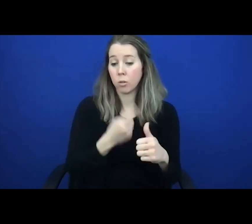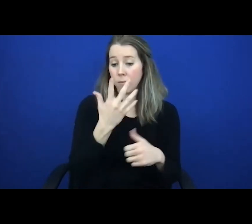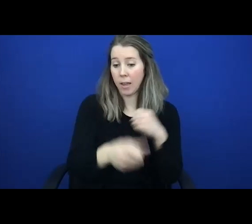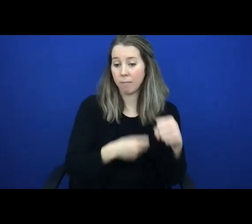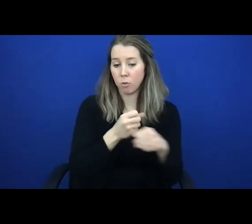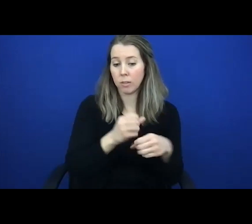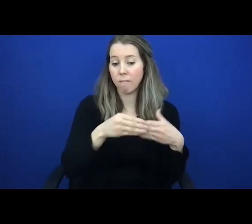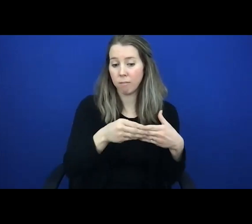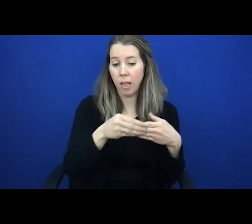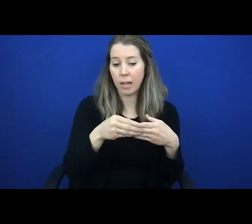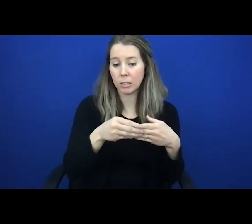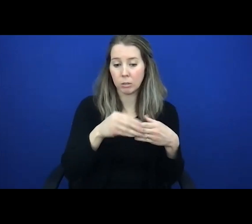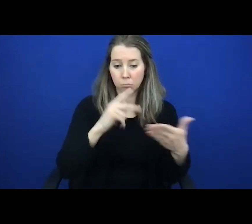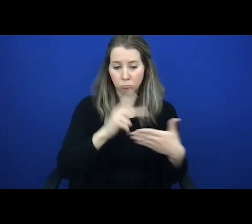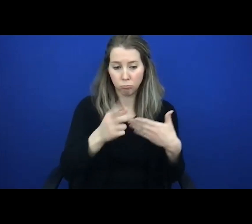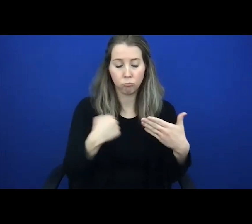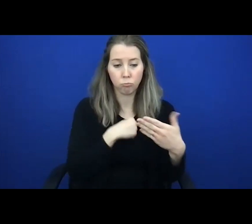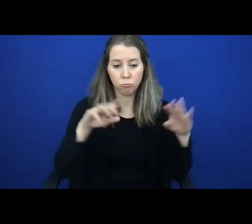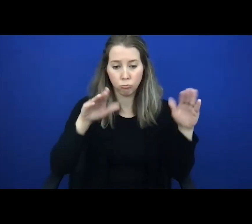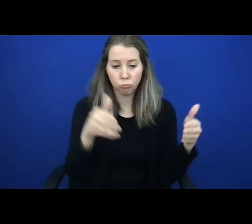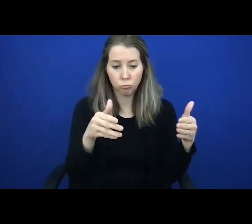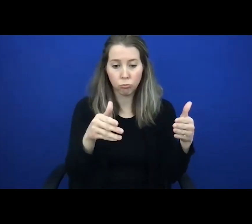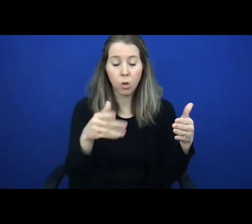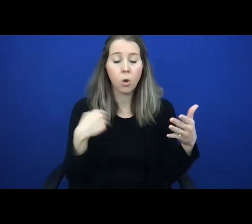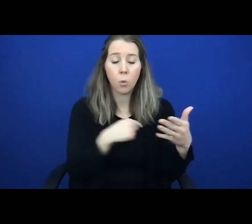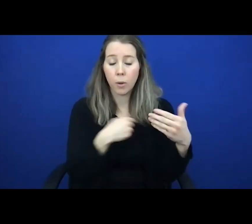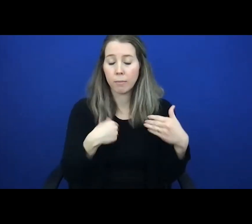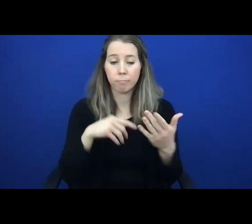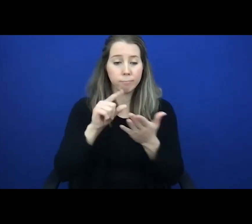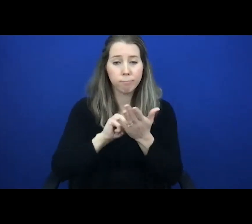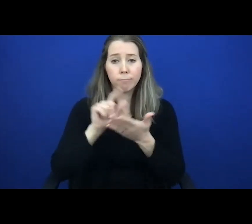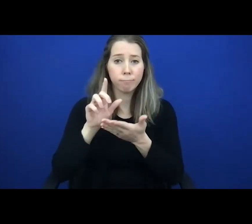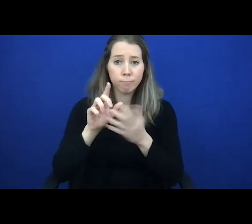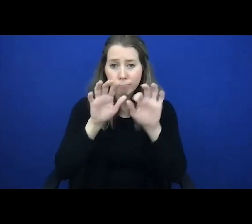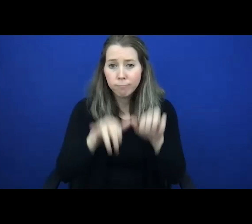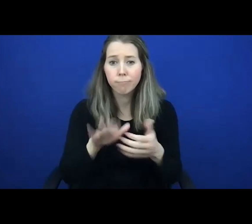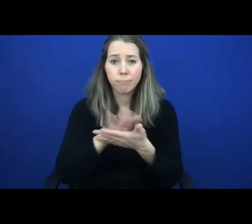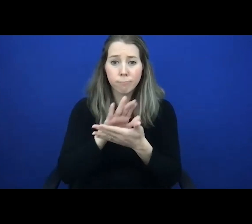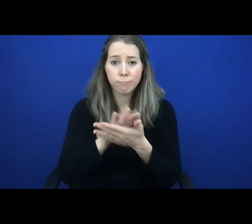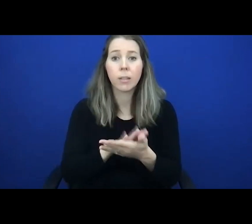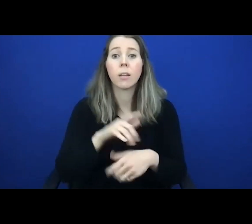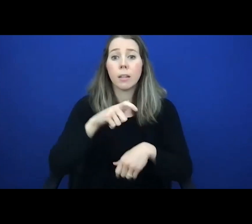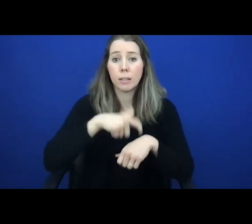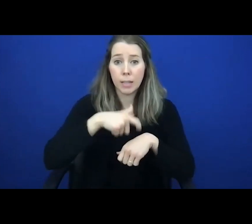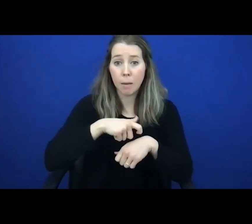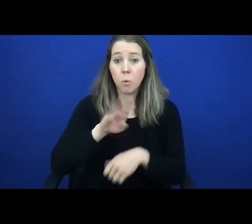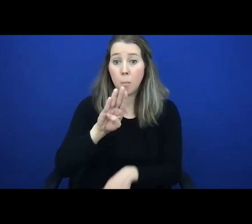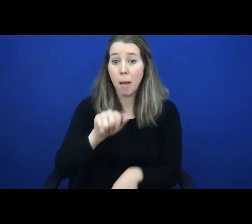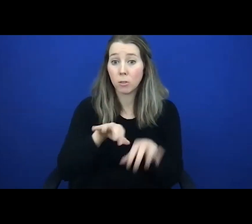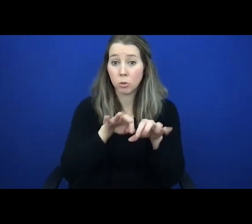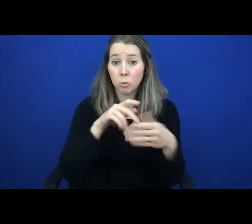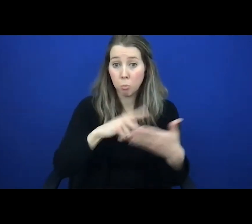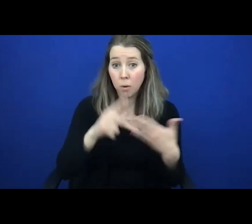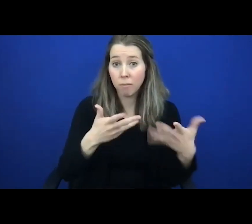program. In 2019, we released a white paper, and the median time to complete for direct assessment bachelor's programs